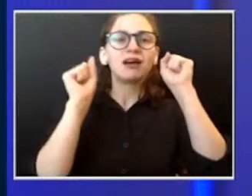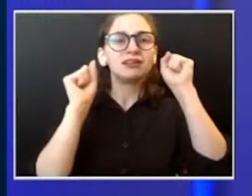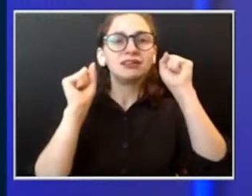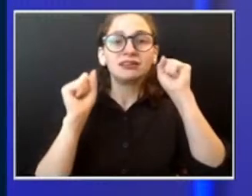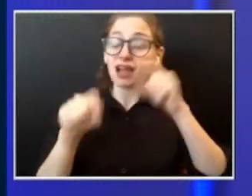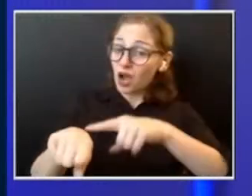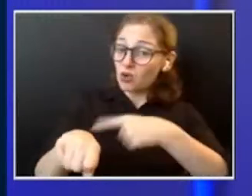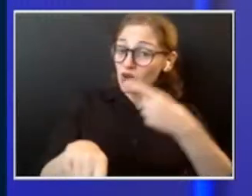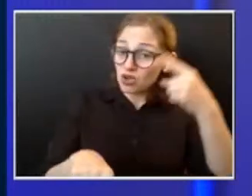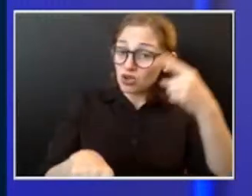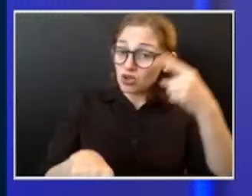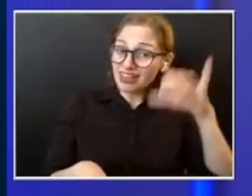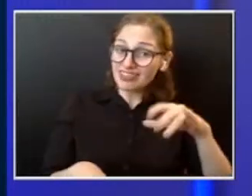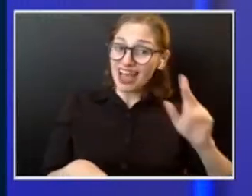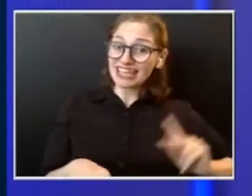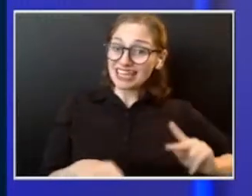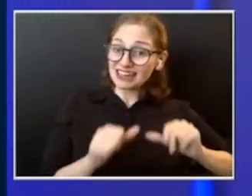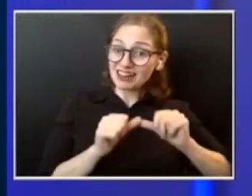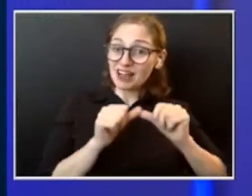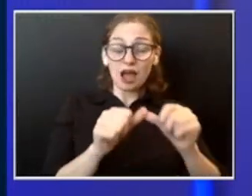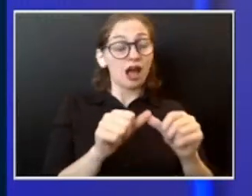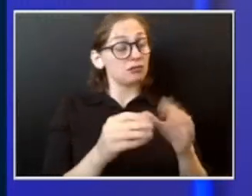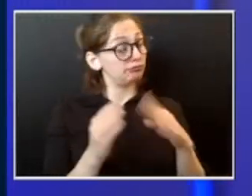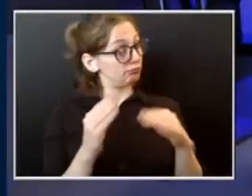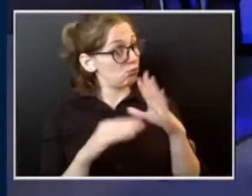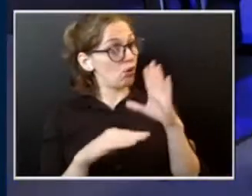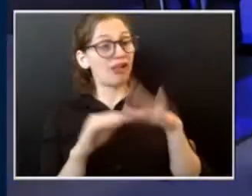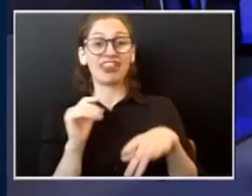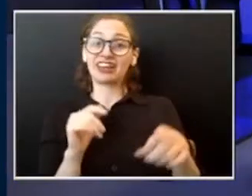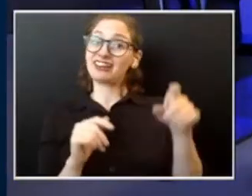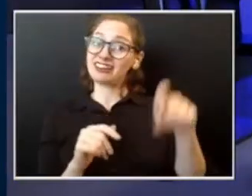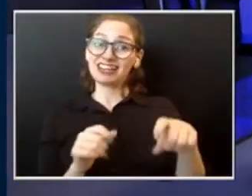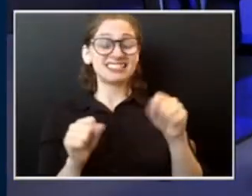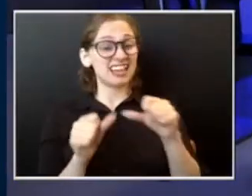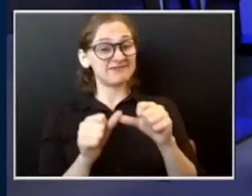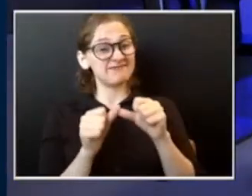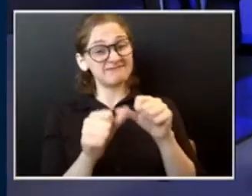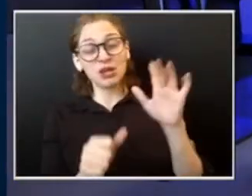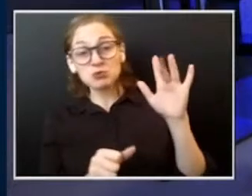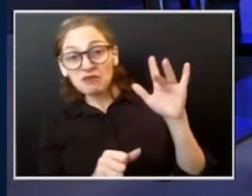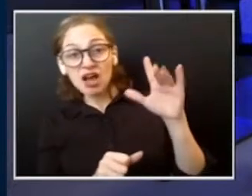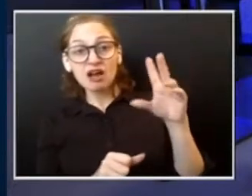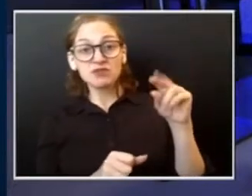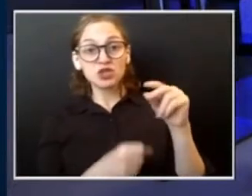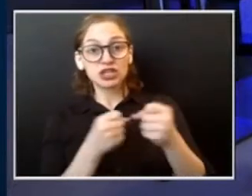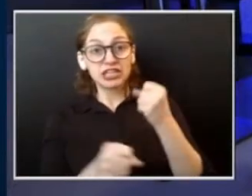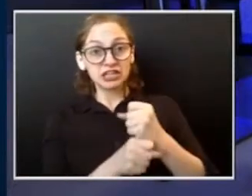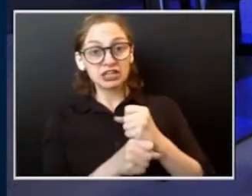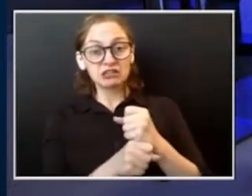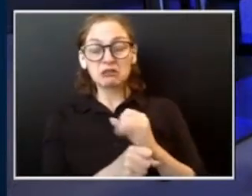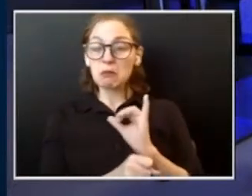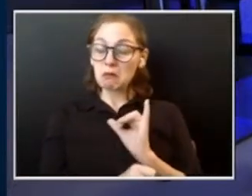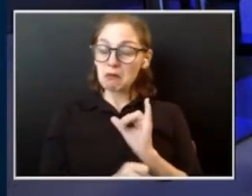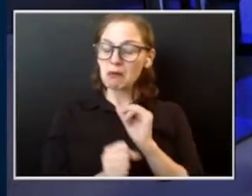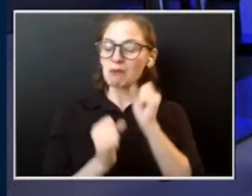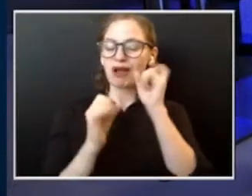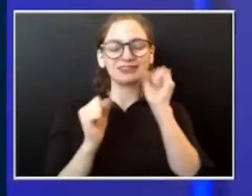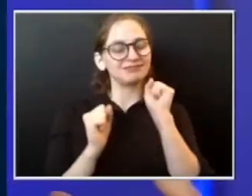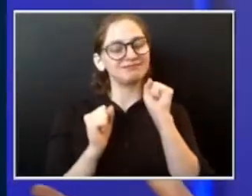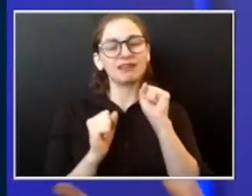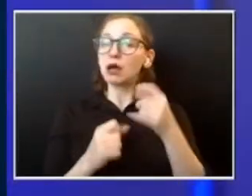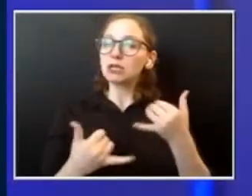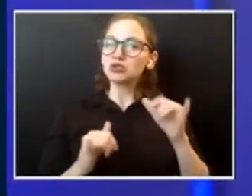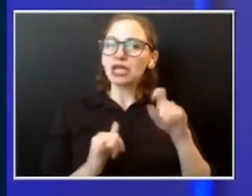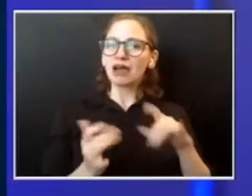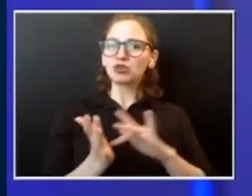them. They can last 25, 30 years. That's impressive. But these people have to still take medications for it? Yeah, I mean, that's why all the